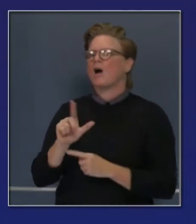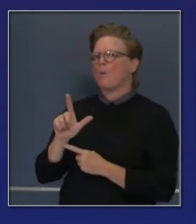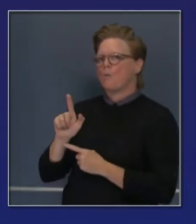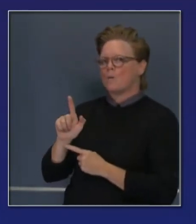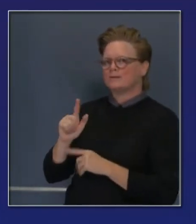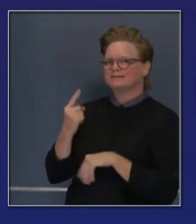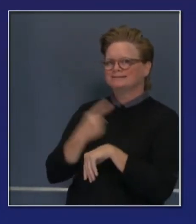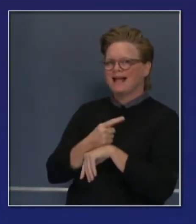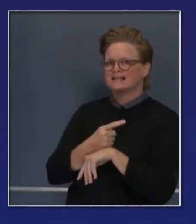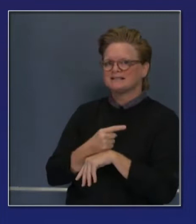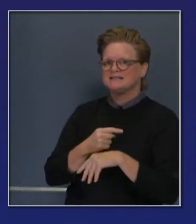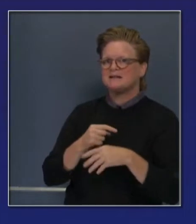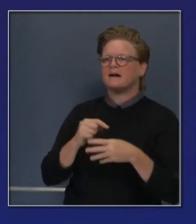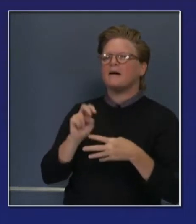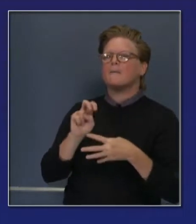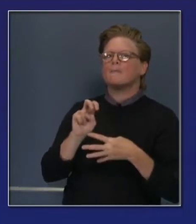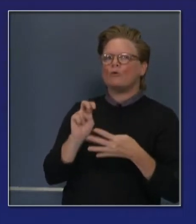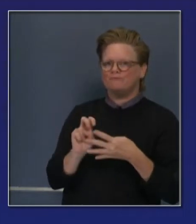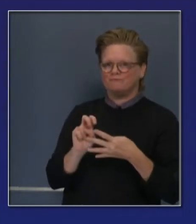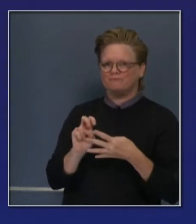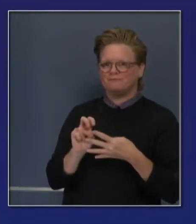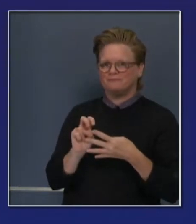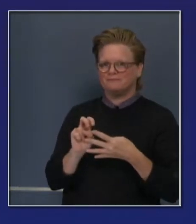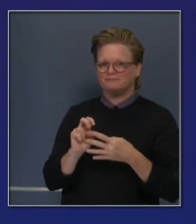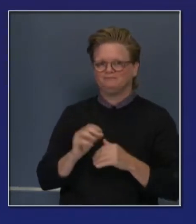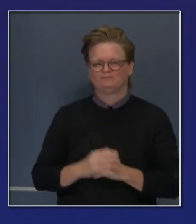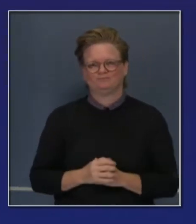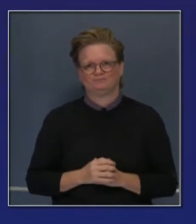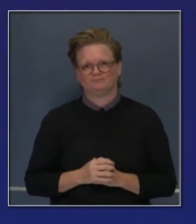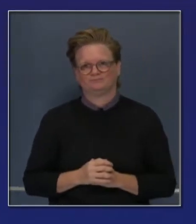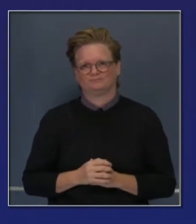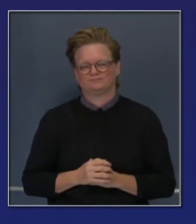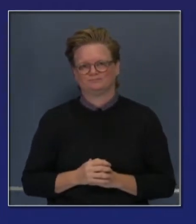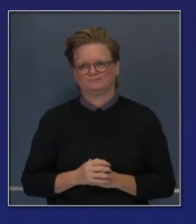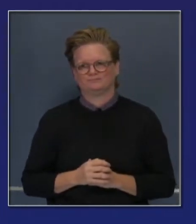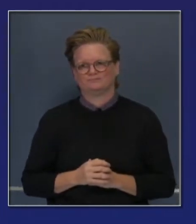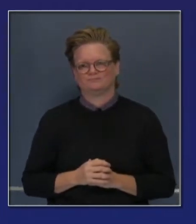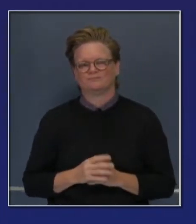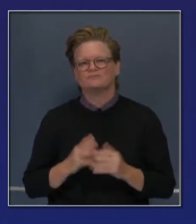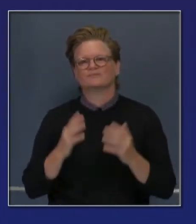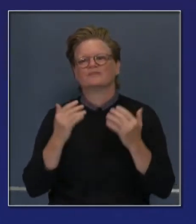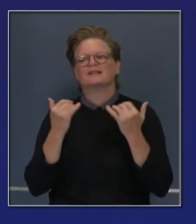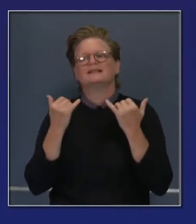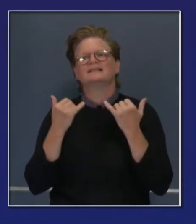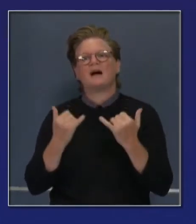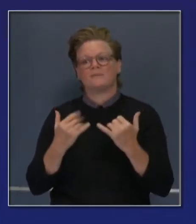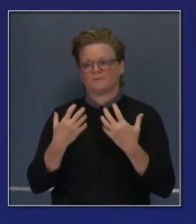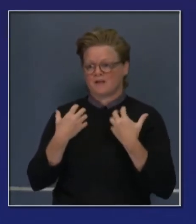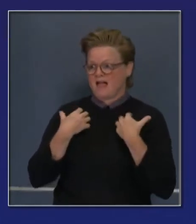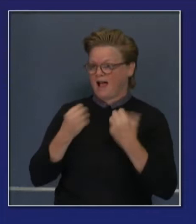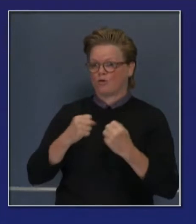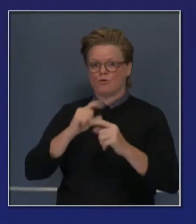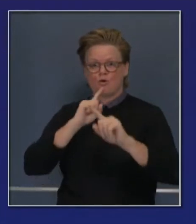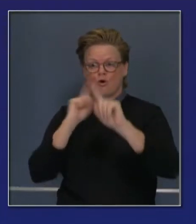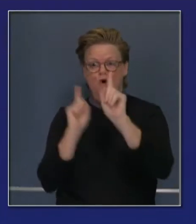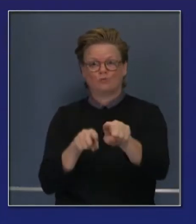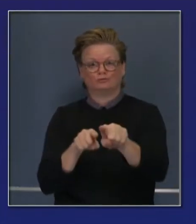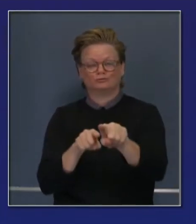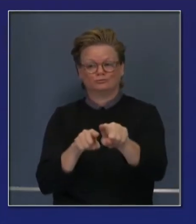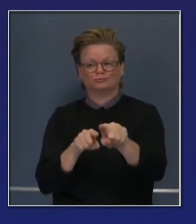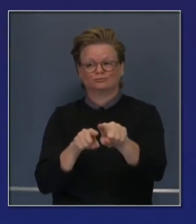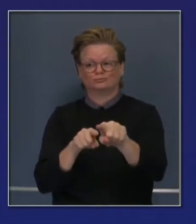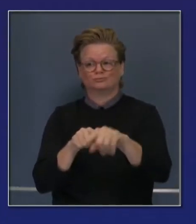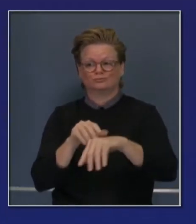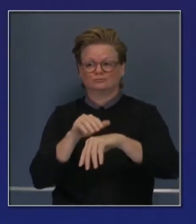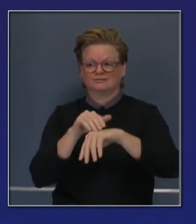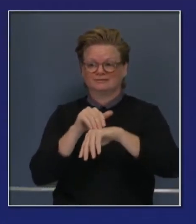Dr. Galley will talk a little bit more specifically about our experience in terms of the health orders we put out. We put out guidelines. They